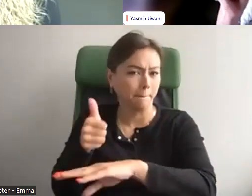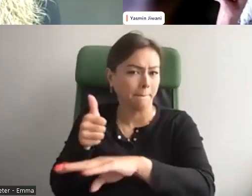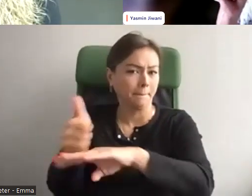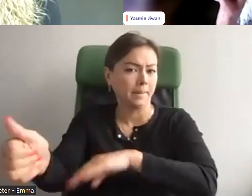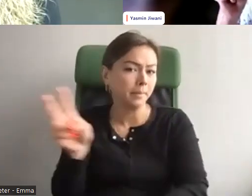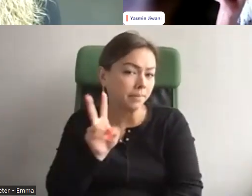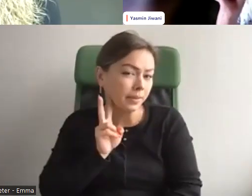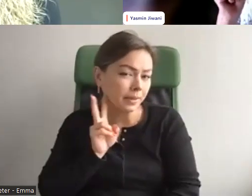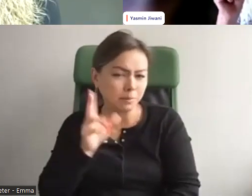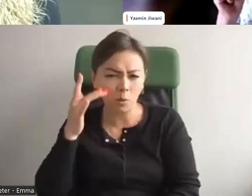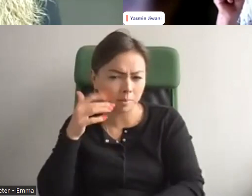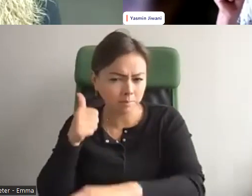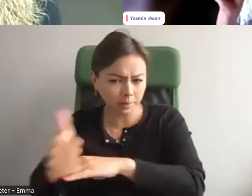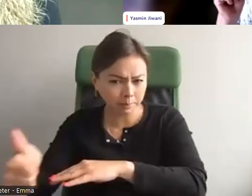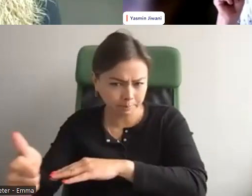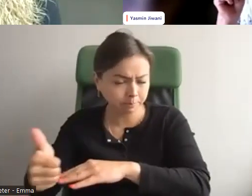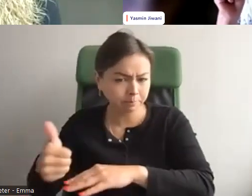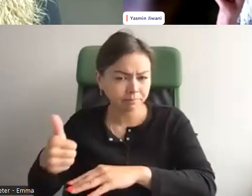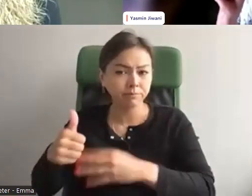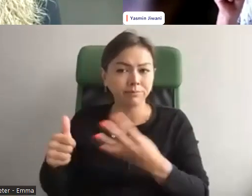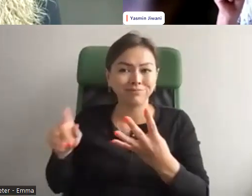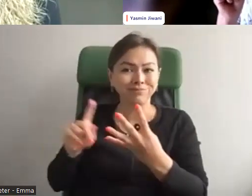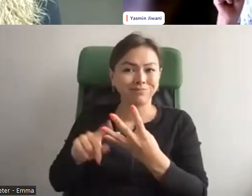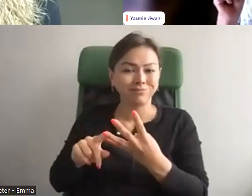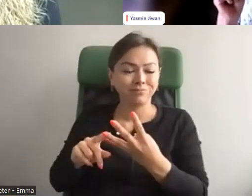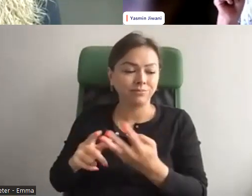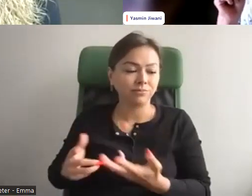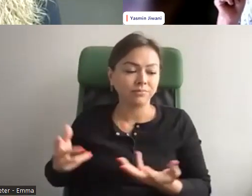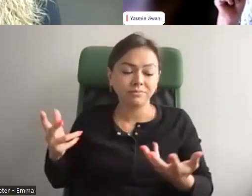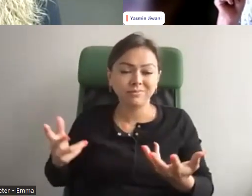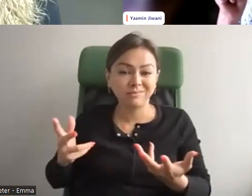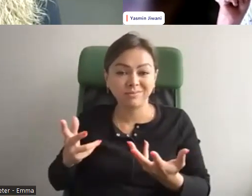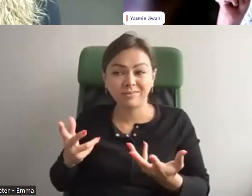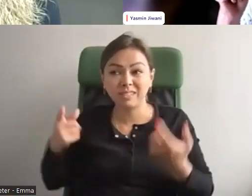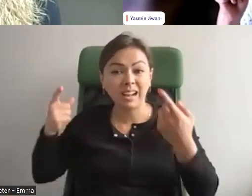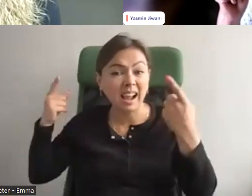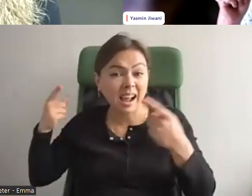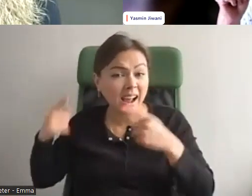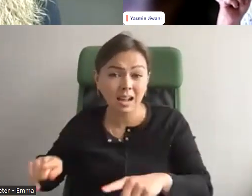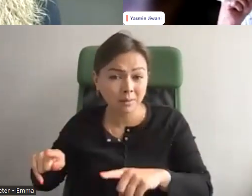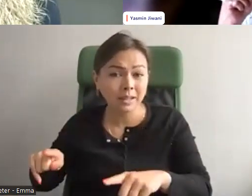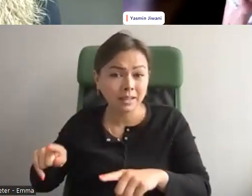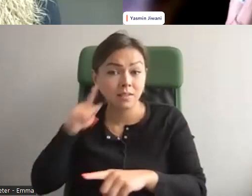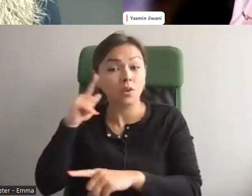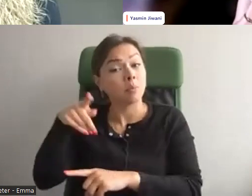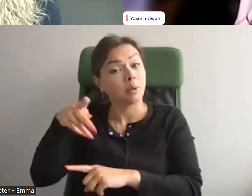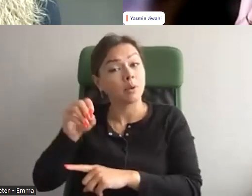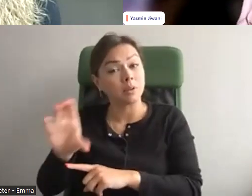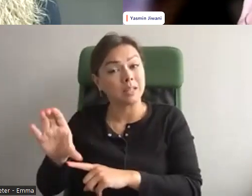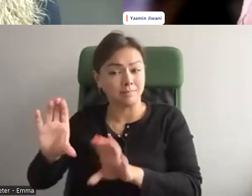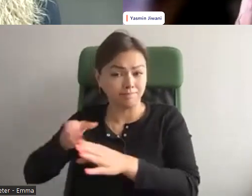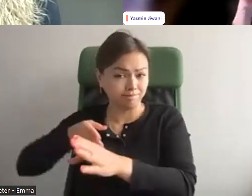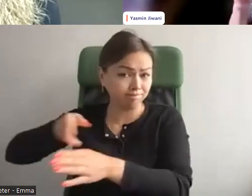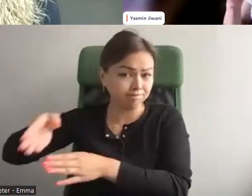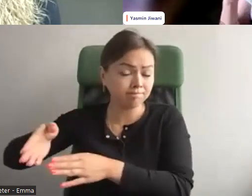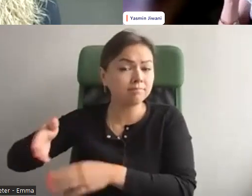There is a sort of commodification or naturalizing of women's deaths in the racialized category. And this is